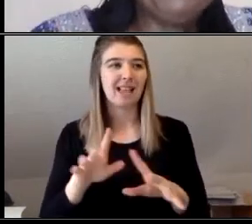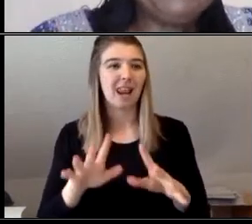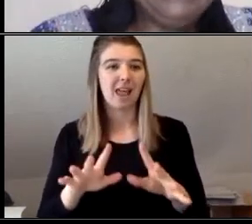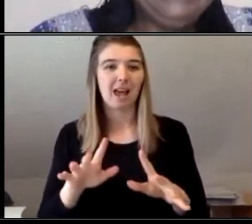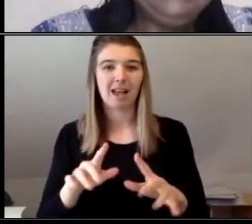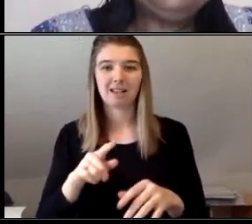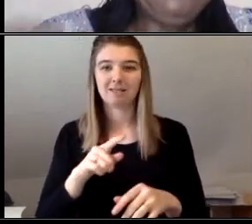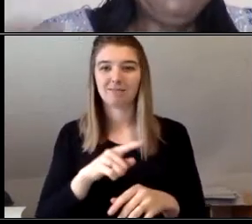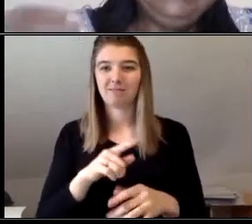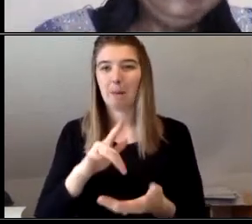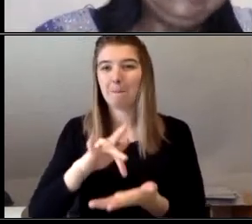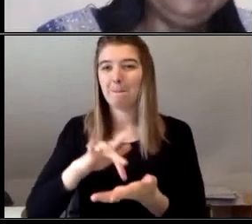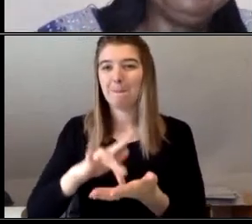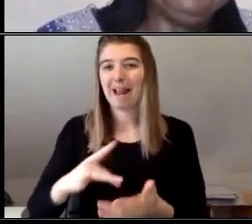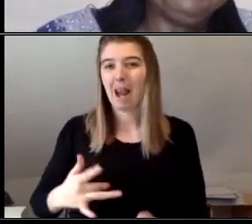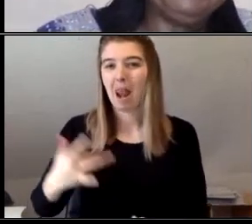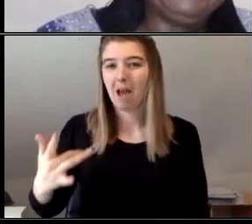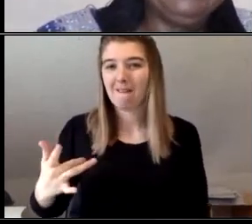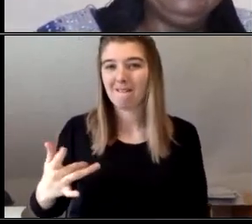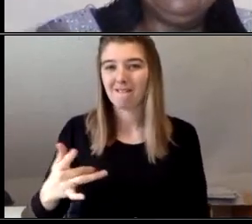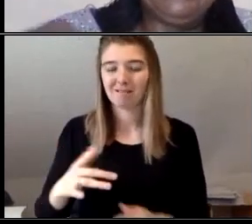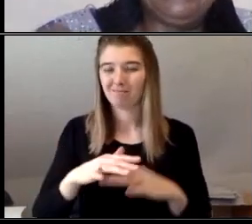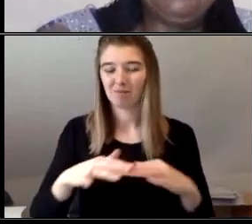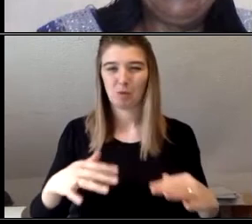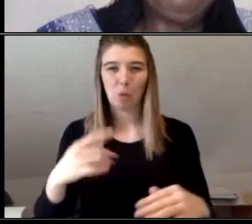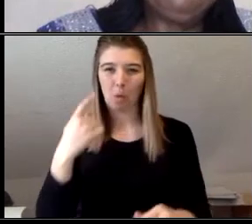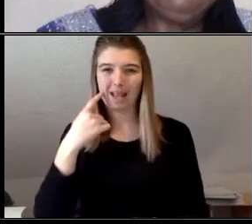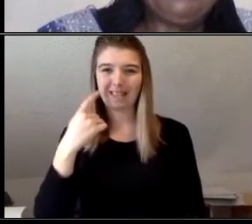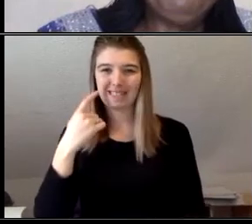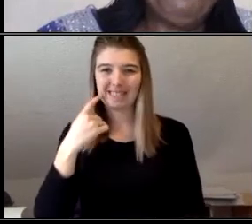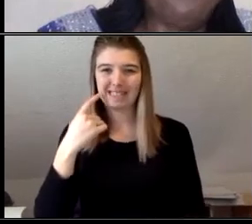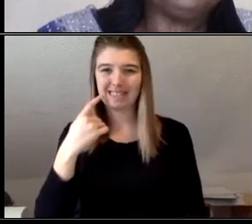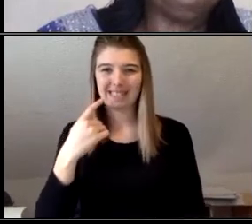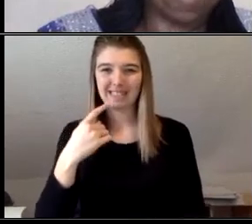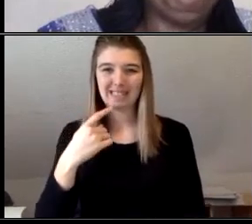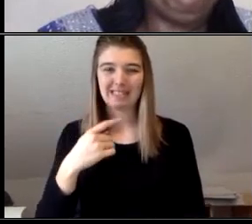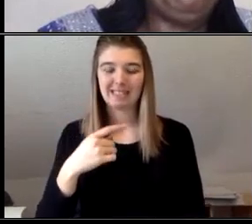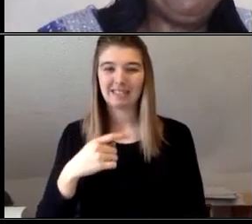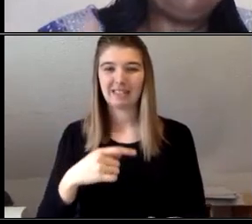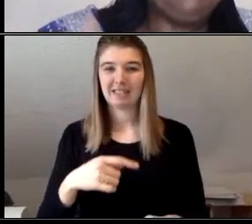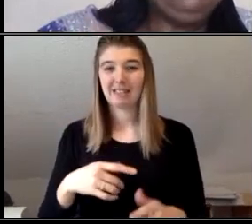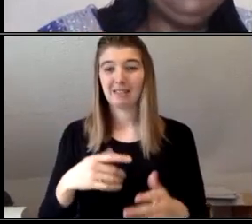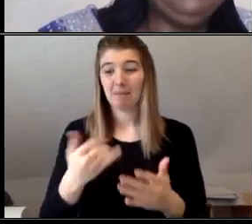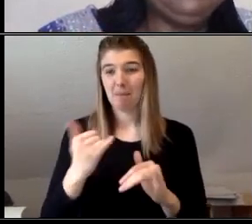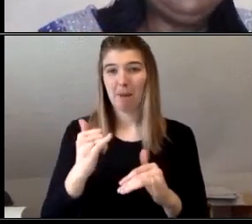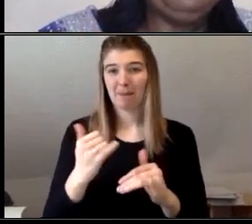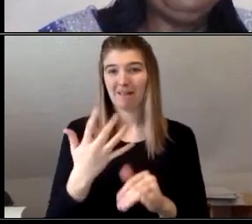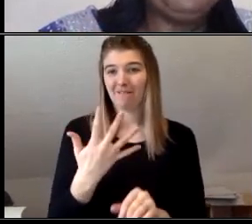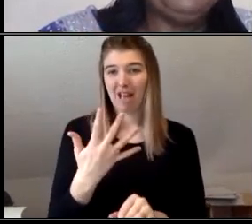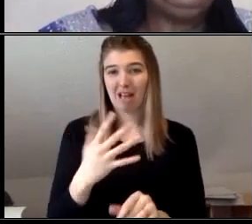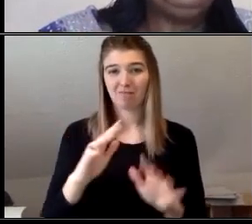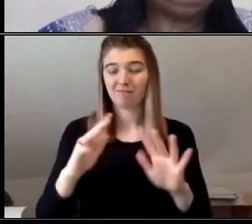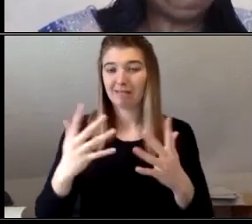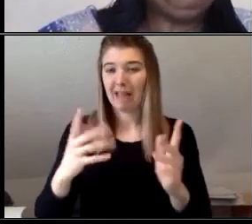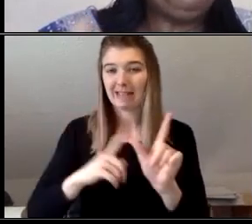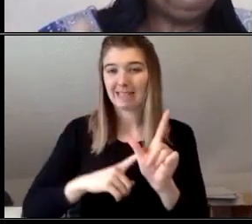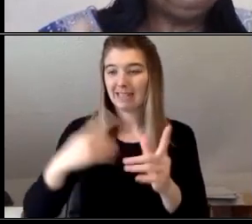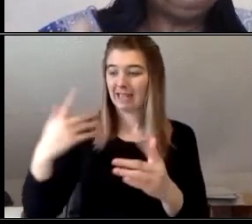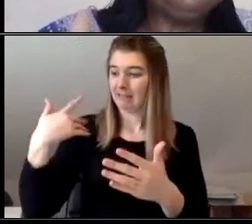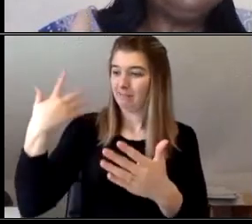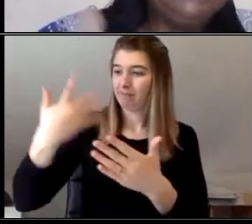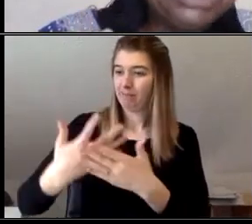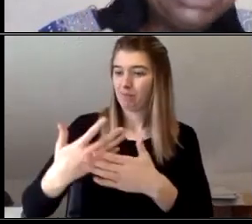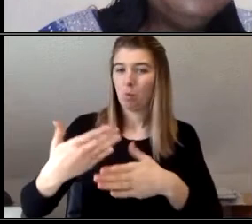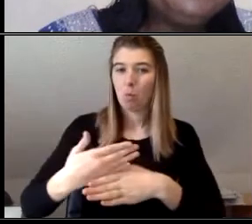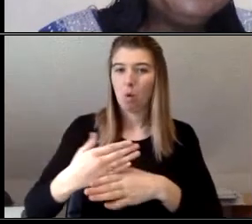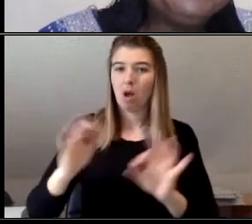midlife. It's not easy. I'm not having worked for 5-10 years to now go